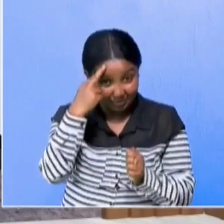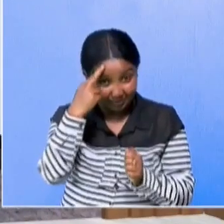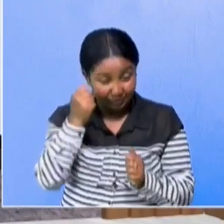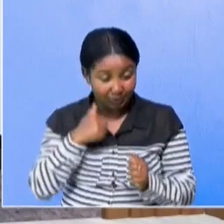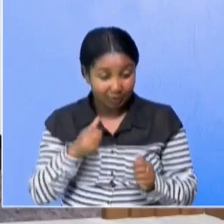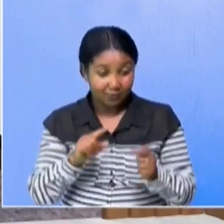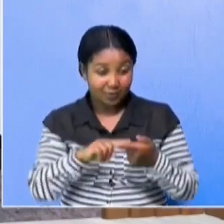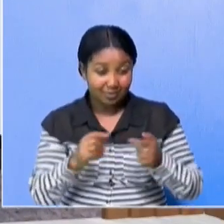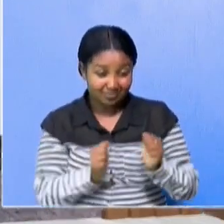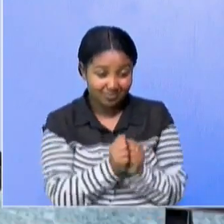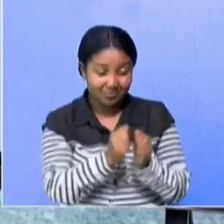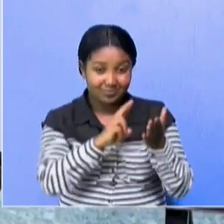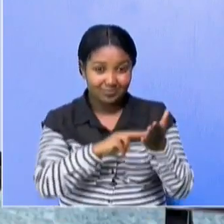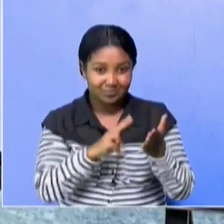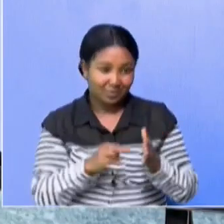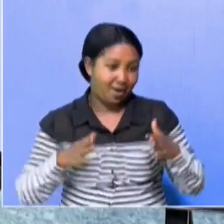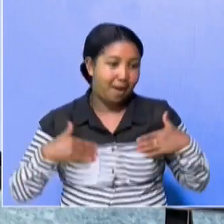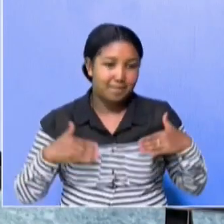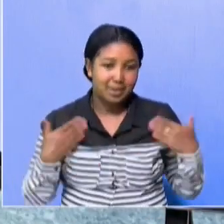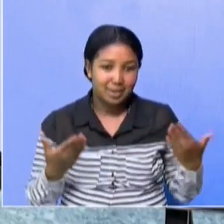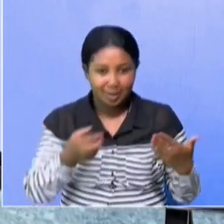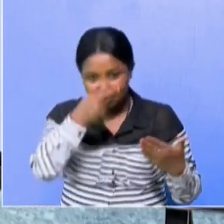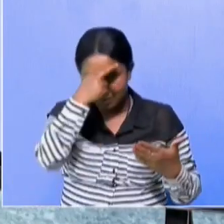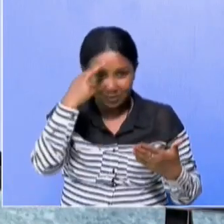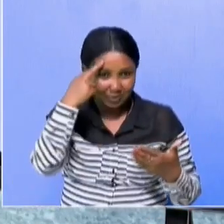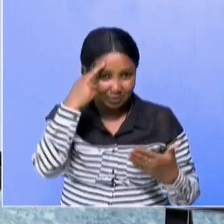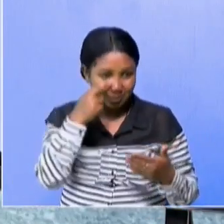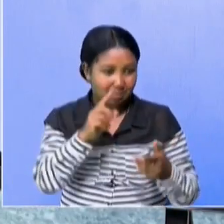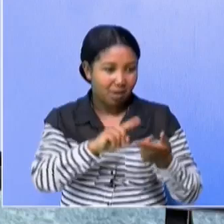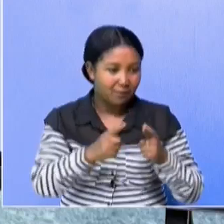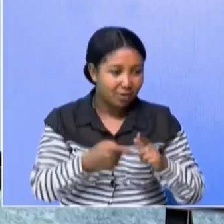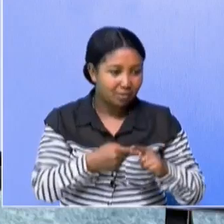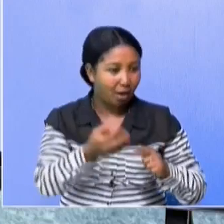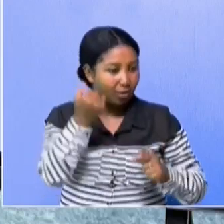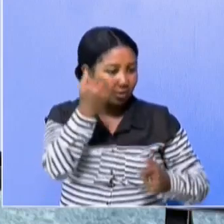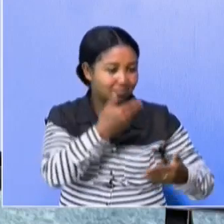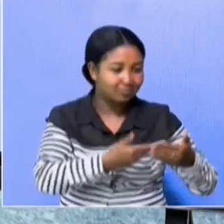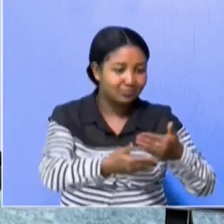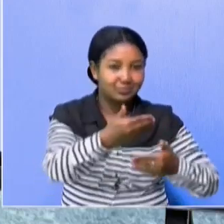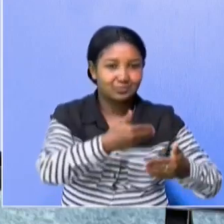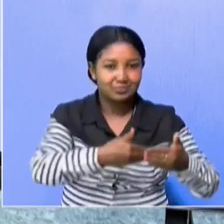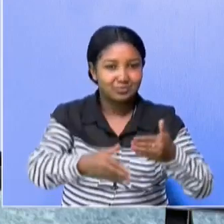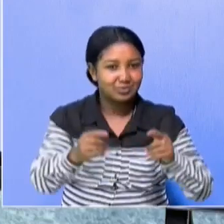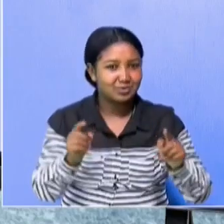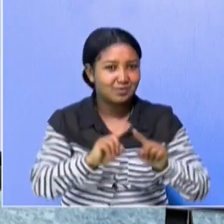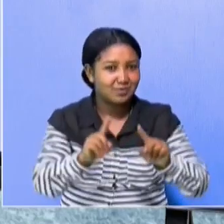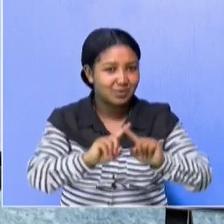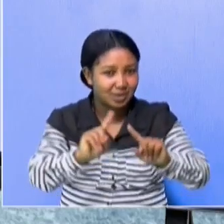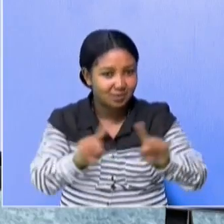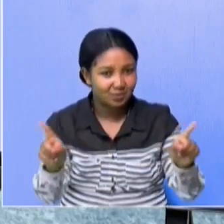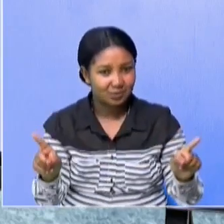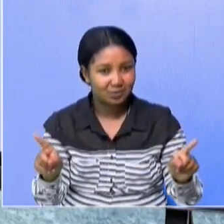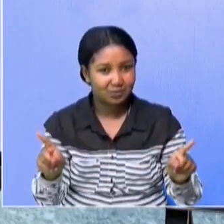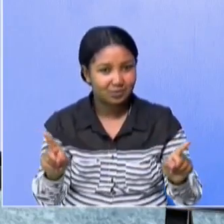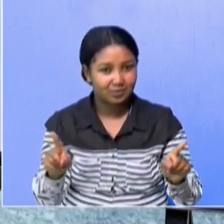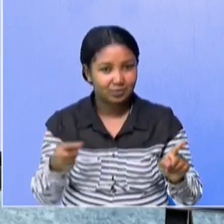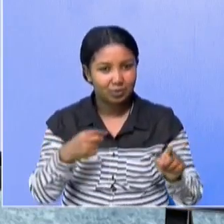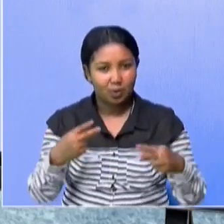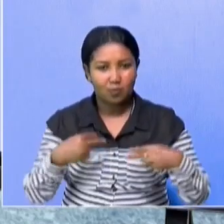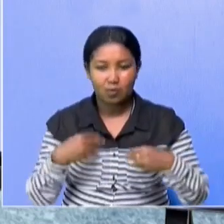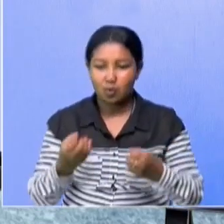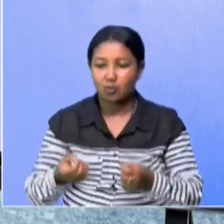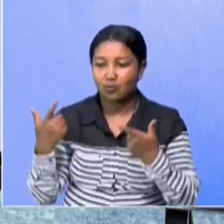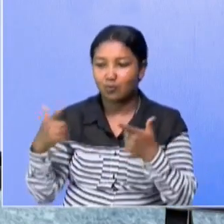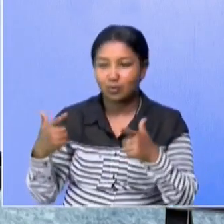I study with my friends, I feel so happy. That's why, because my friends share me different kinds of ideas. I will have a lot